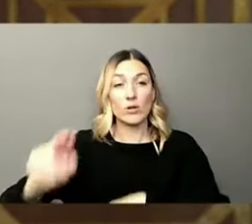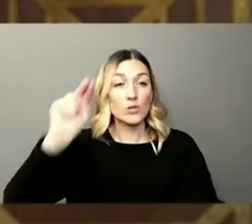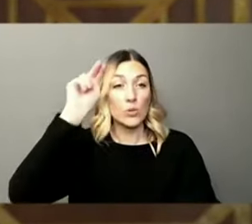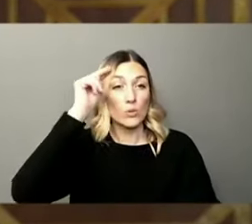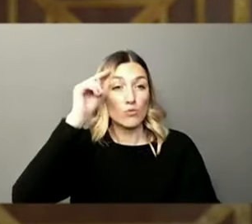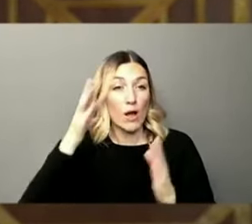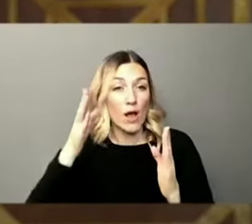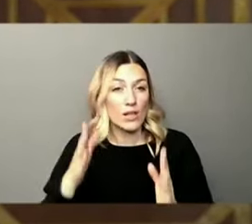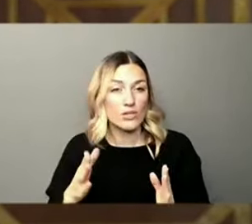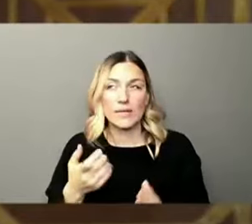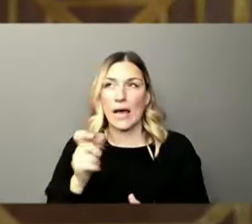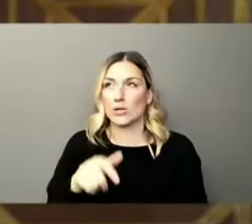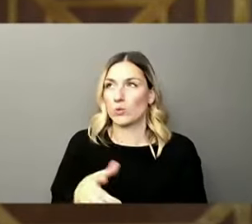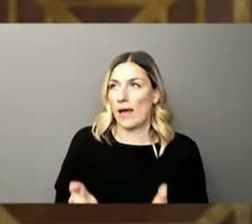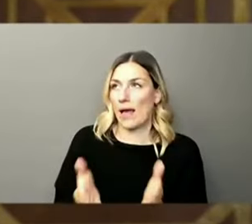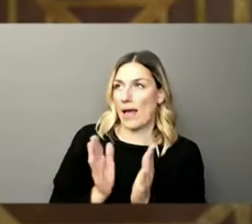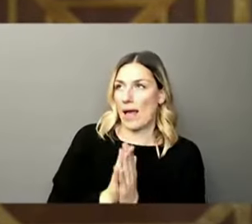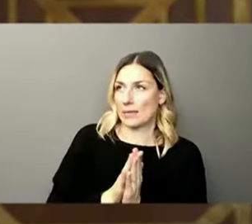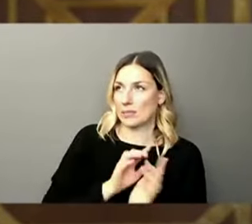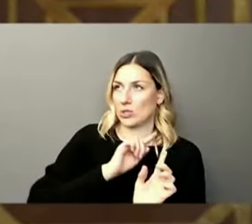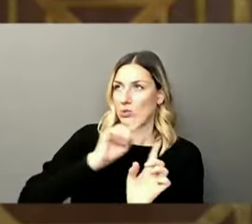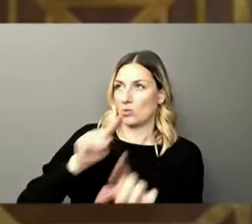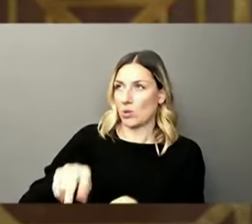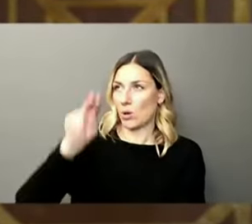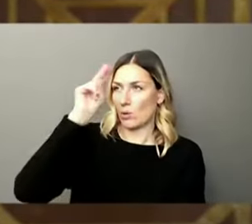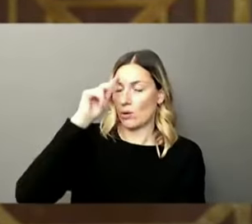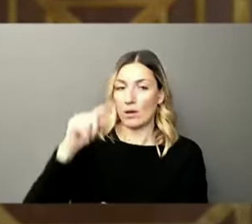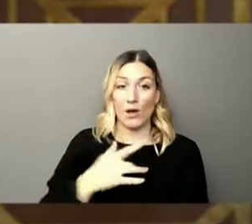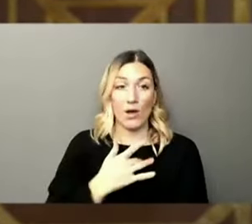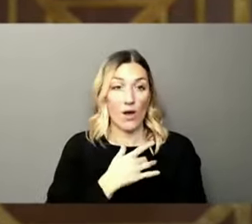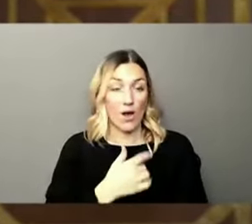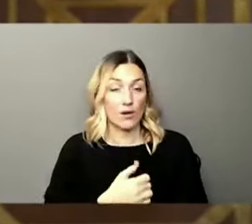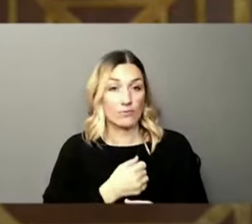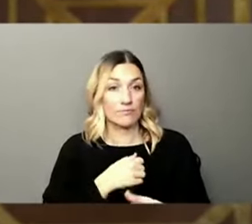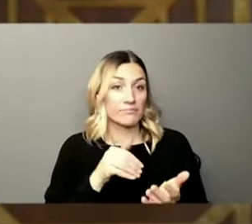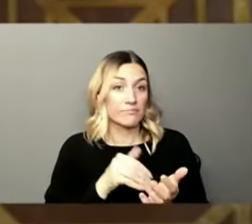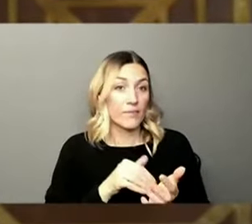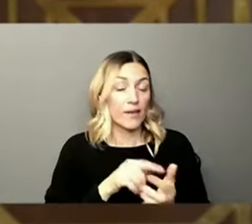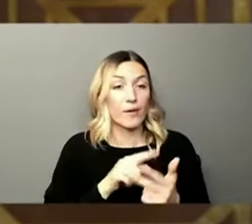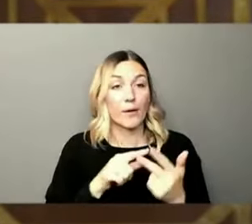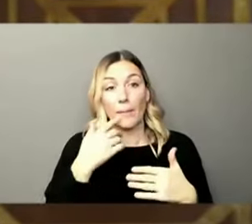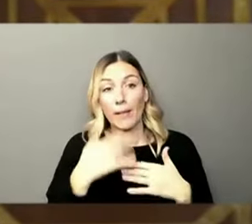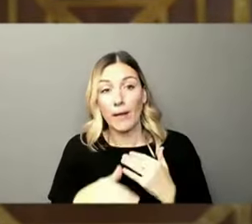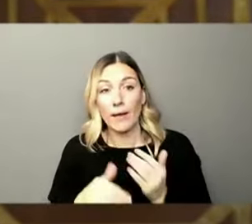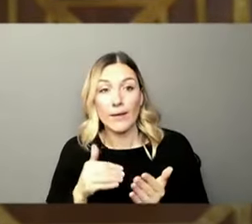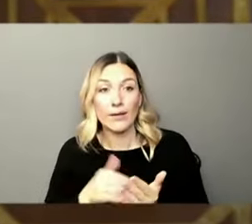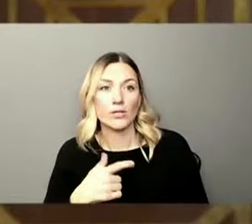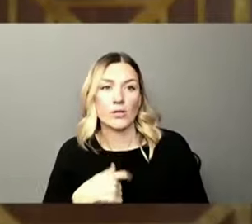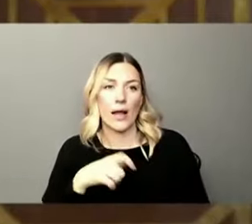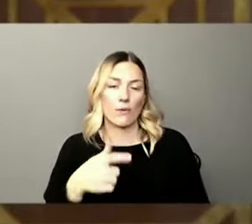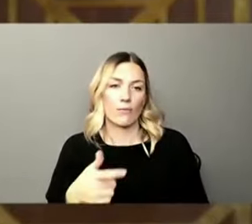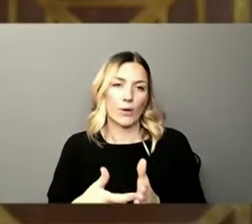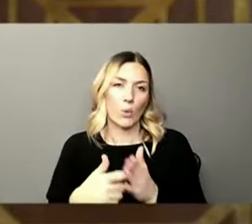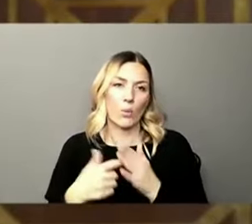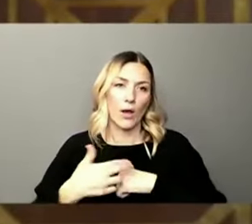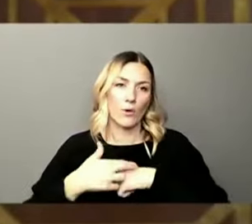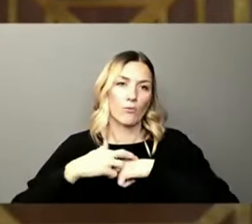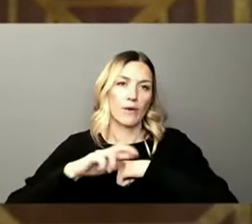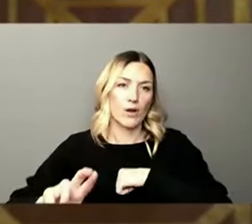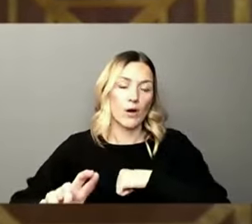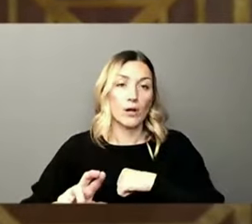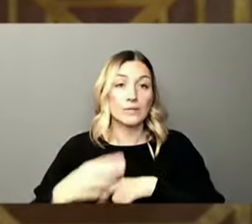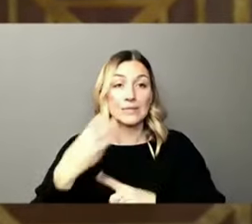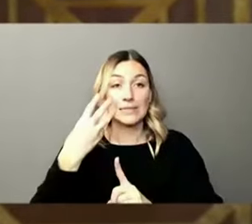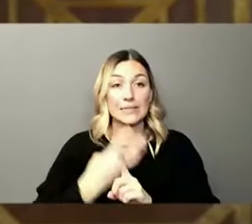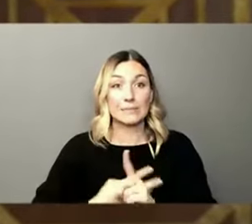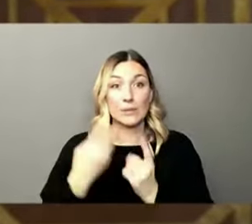ask to go see a neurologist or cardiologist, hematology. Every time I had to have a referral. And then you have to wait 6 months to get seen